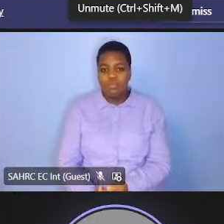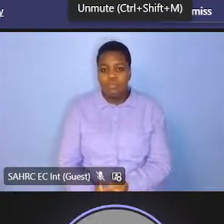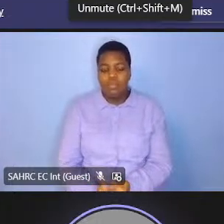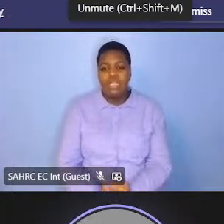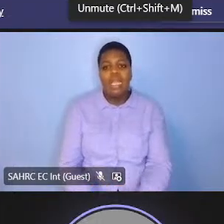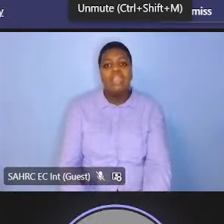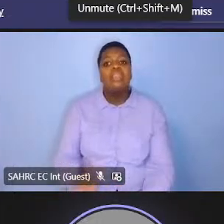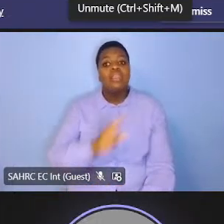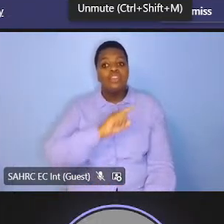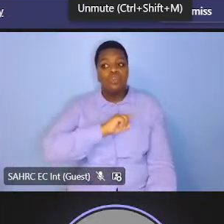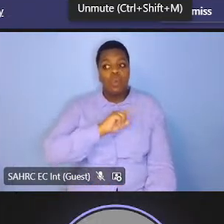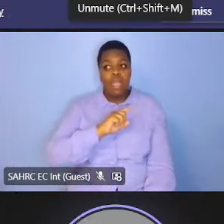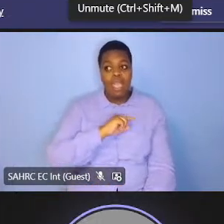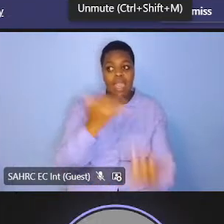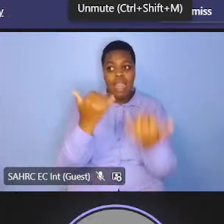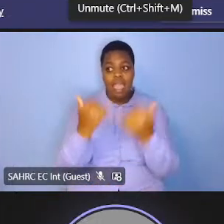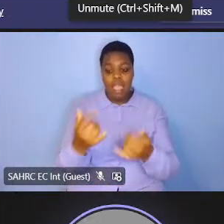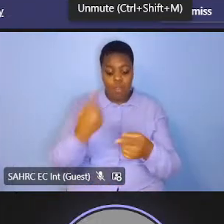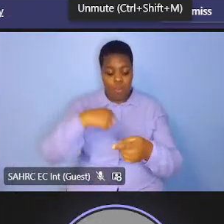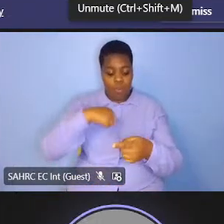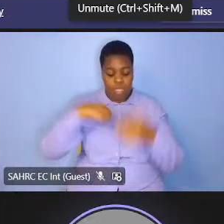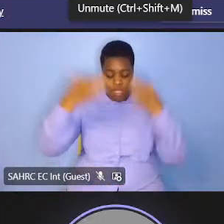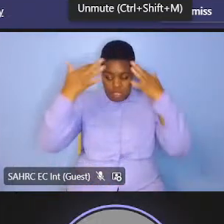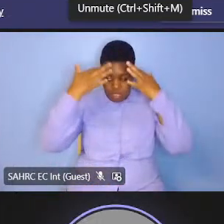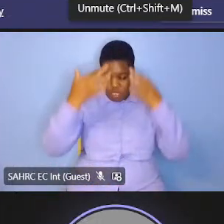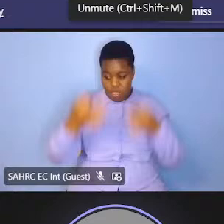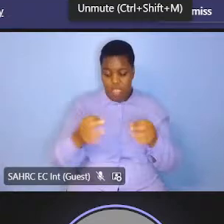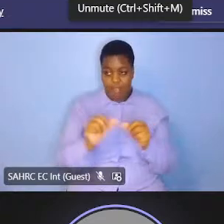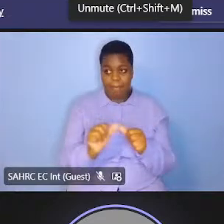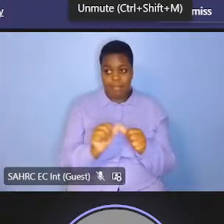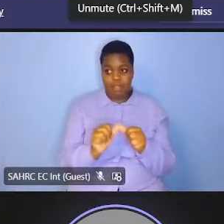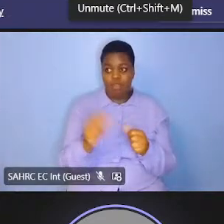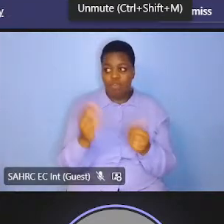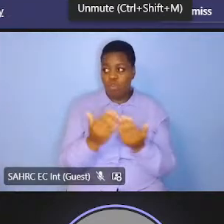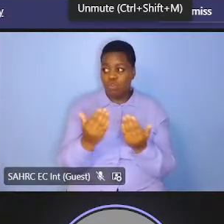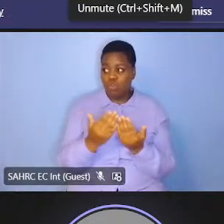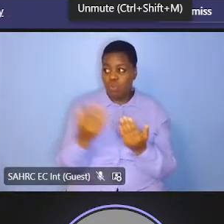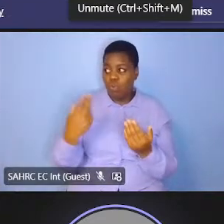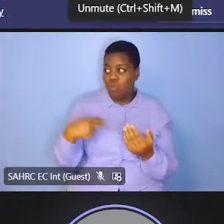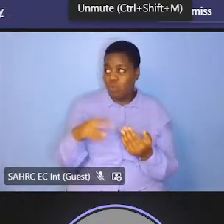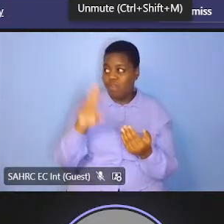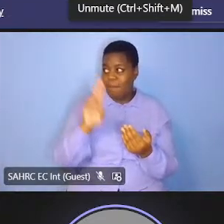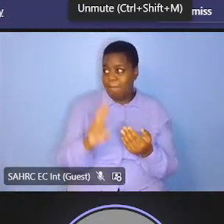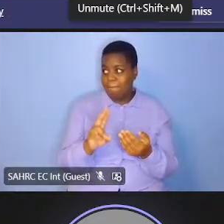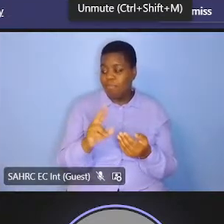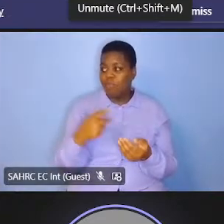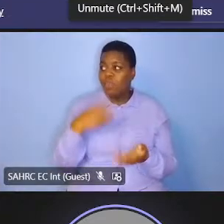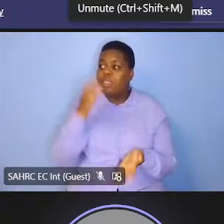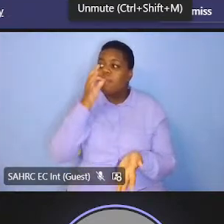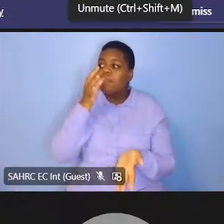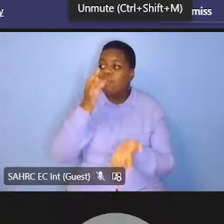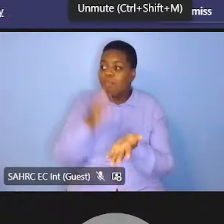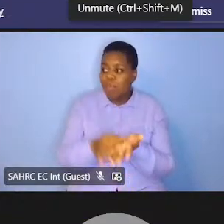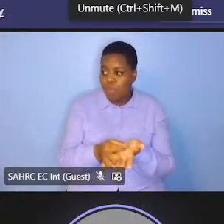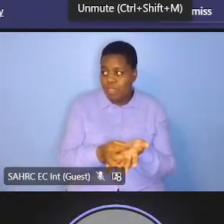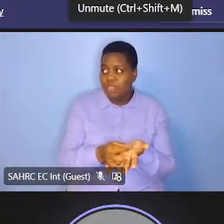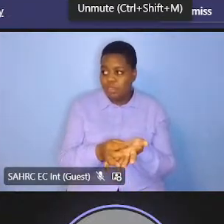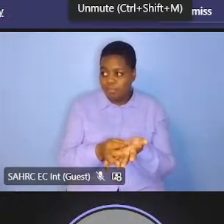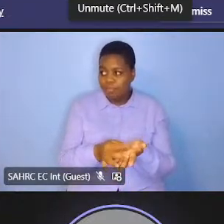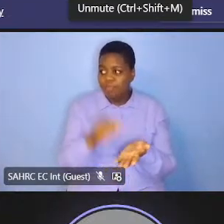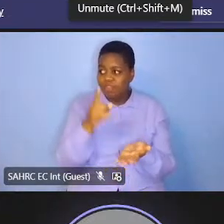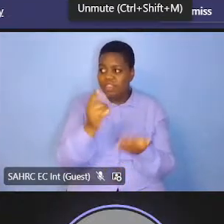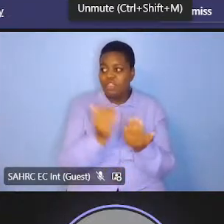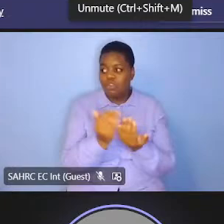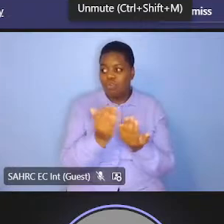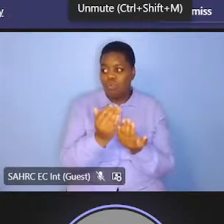made a ruling in terms of the school uniform and proposed that the school